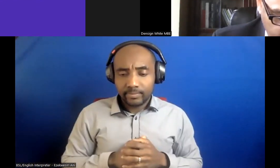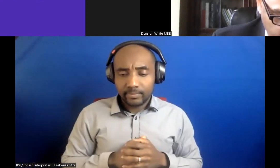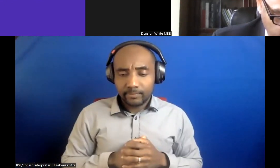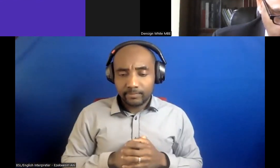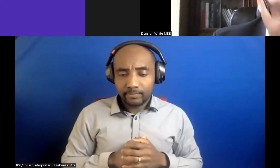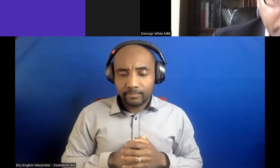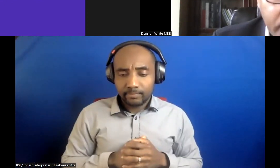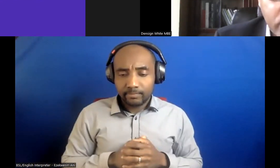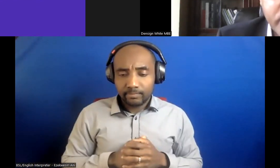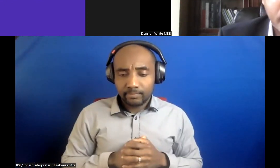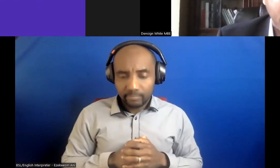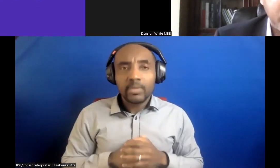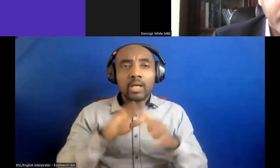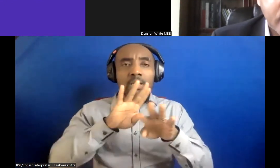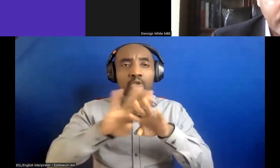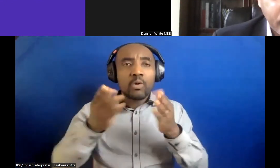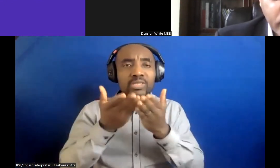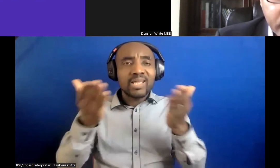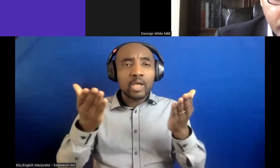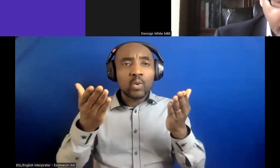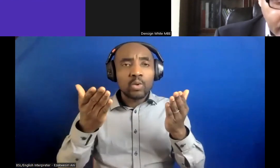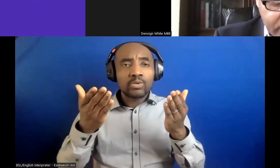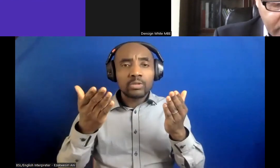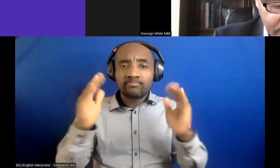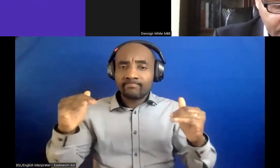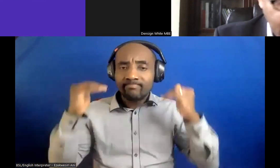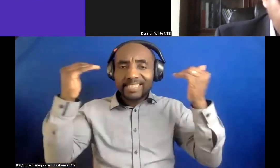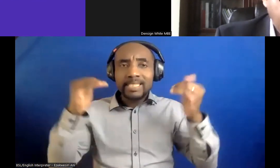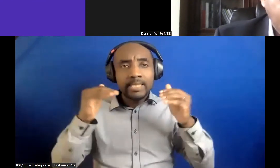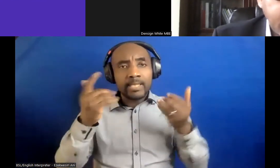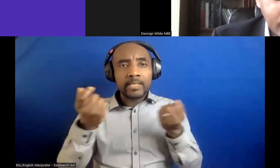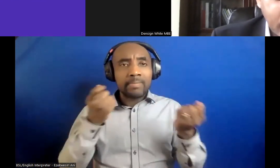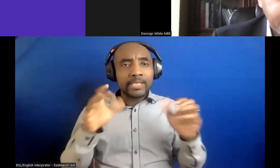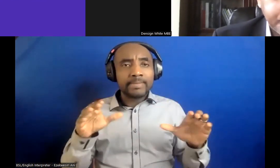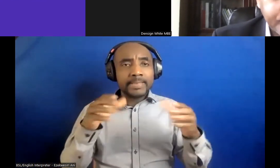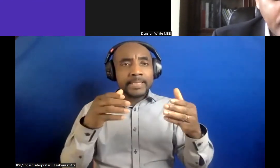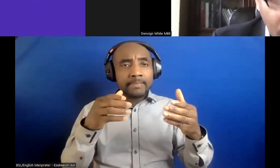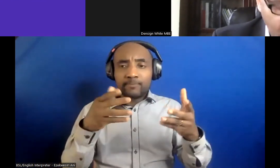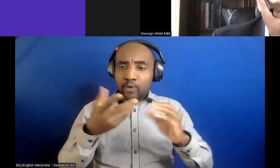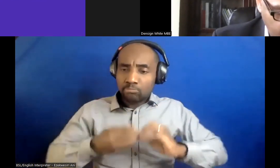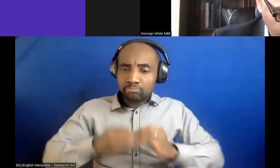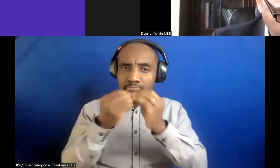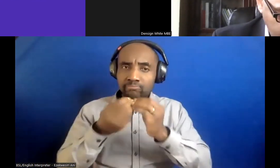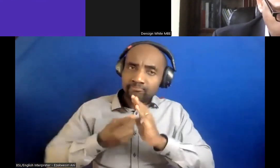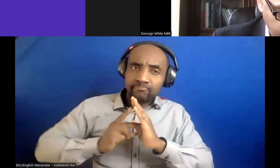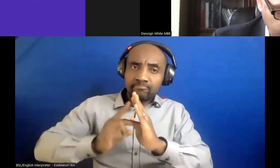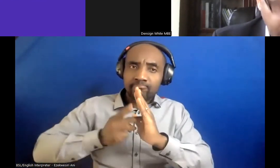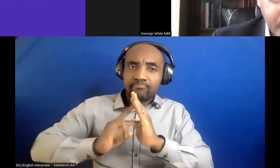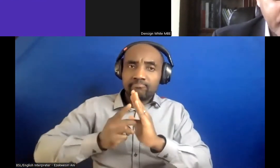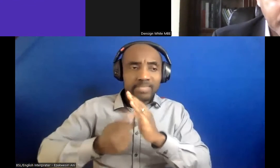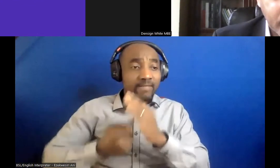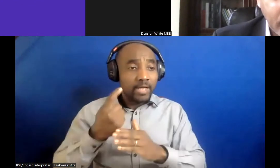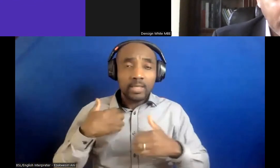the Sporting Equals senior management team for pulling this great event together. And I'm looking forward to the